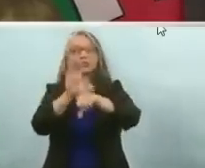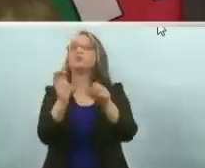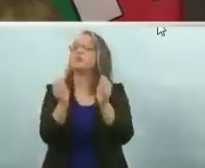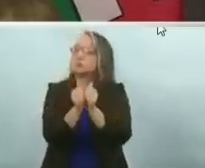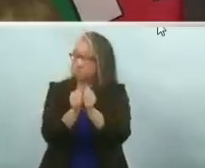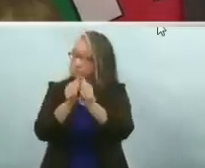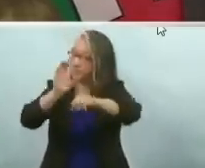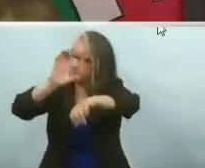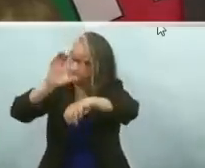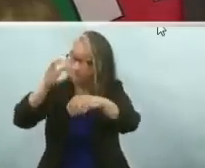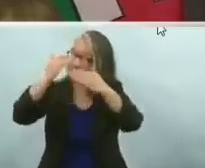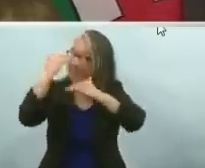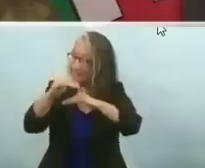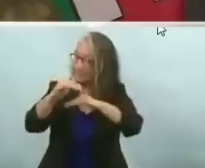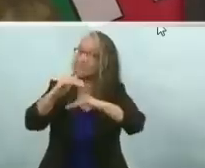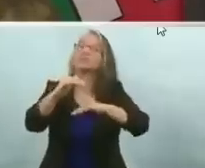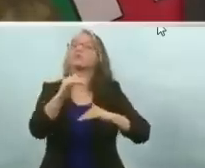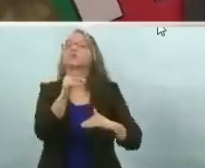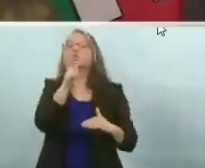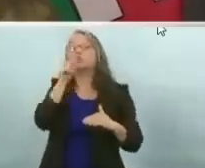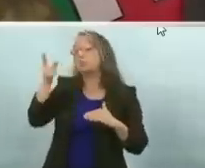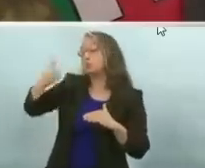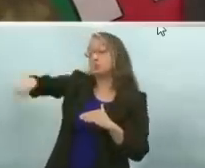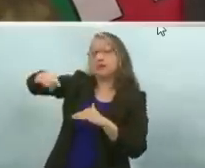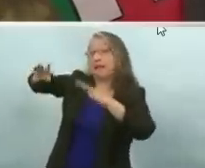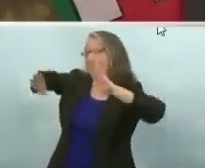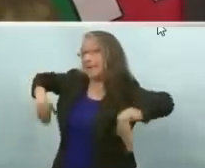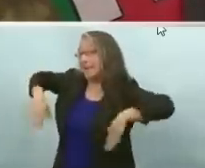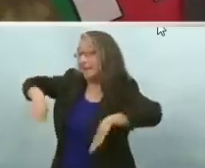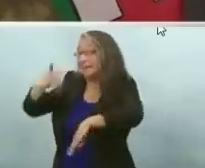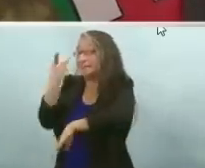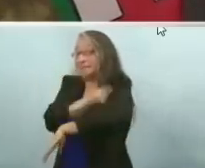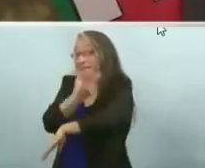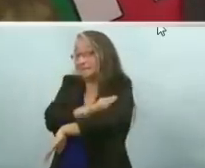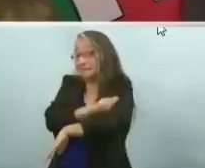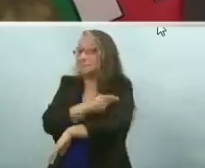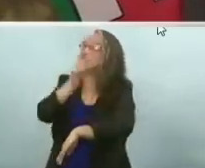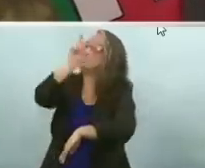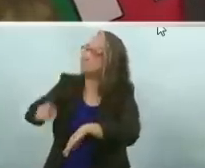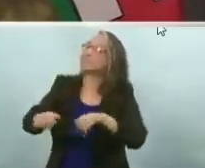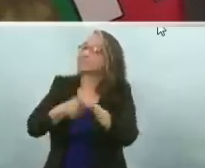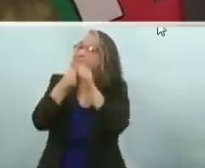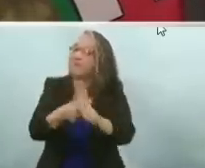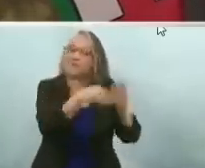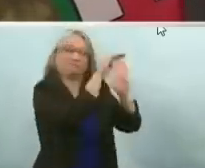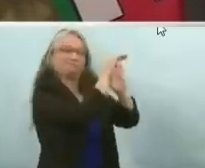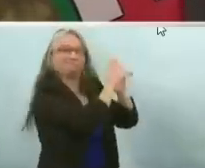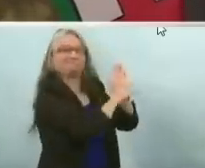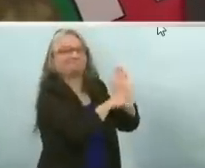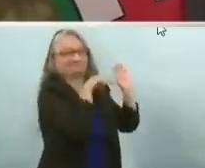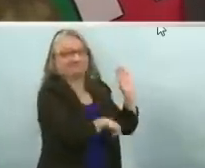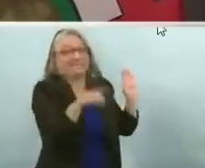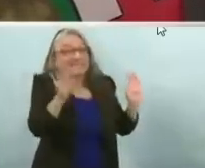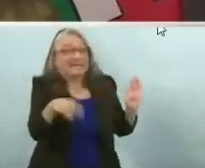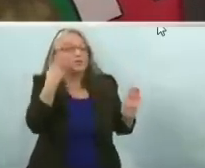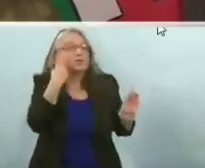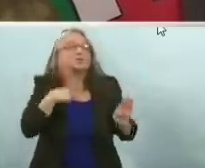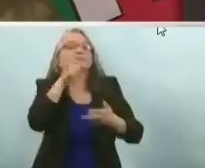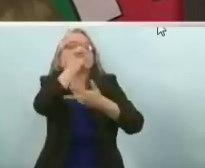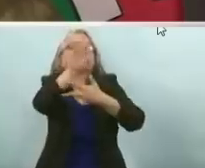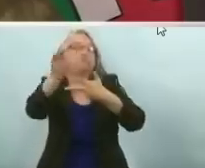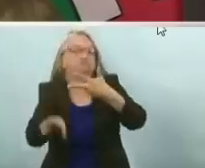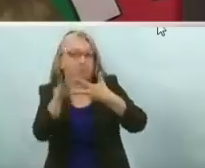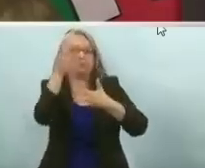so proof of at least one dose of vaccination or a recent negative test will be required for the